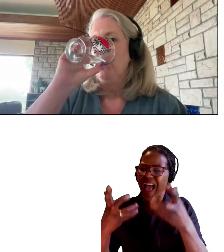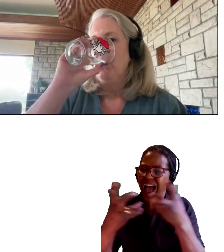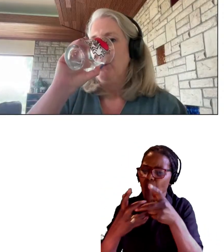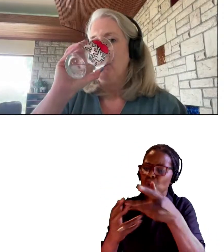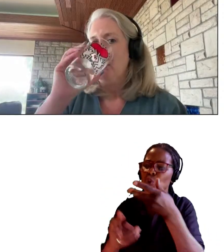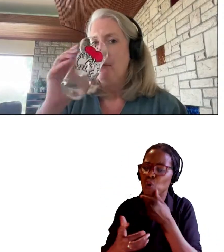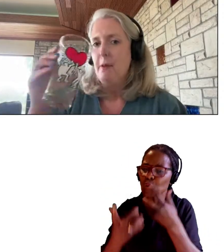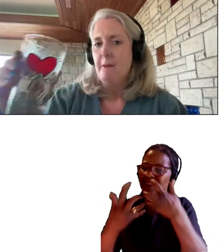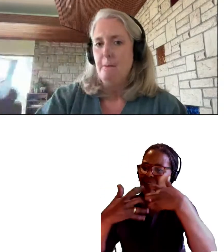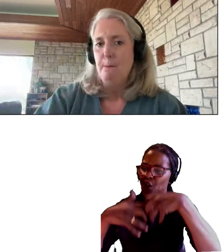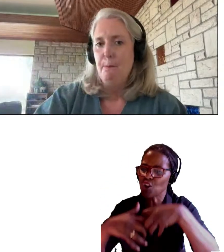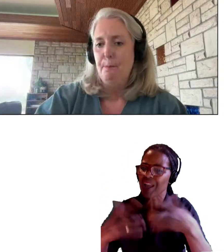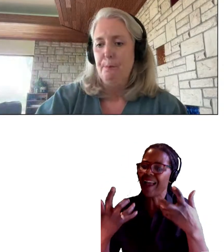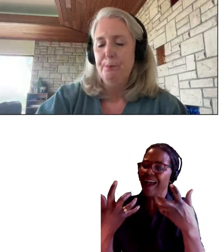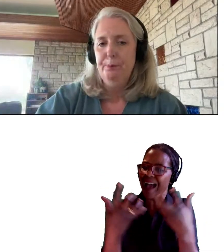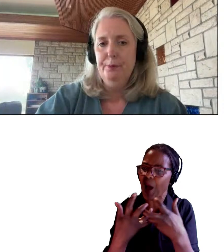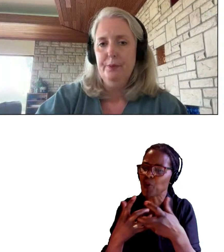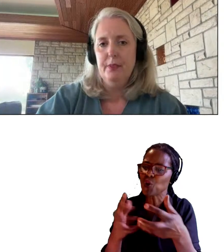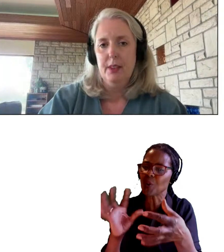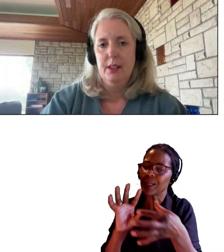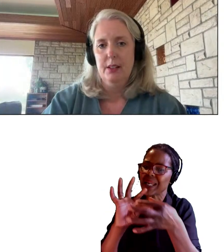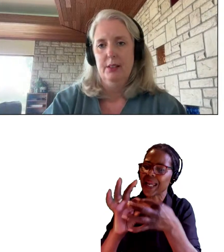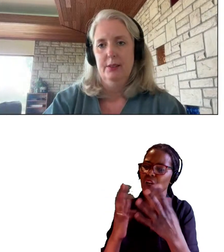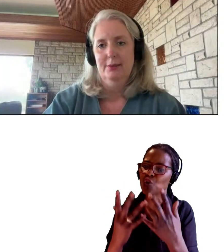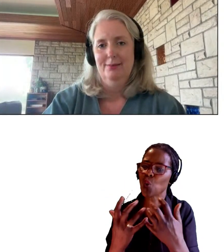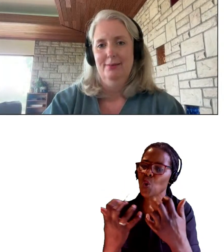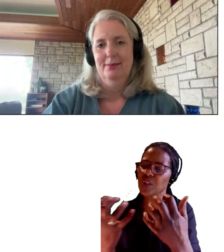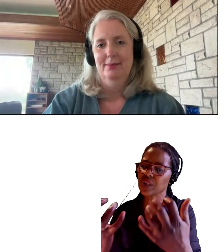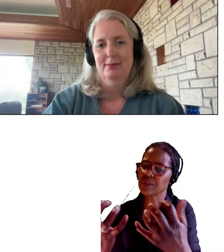so in scope or out of